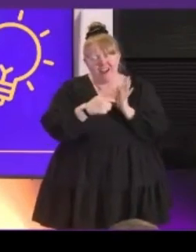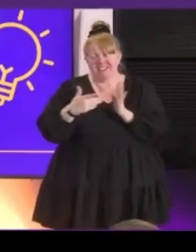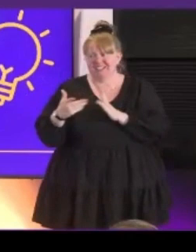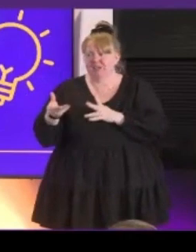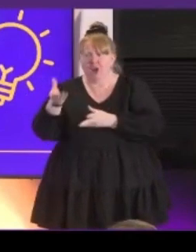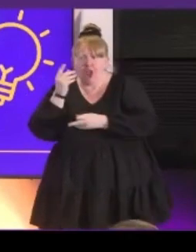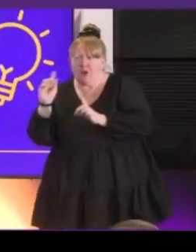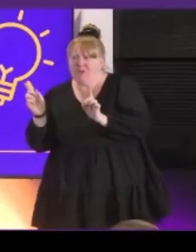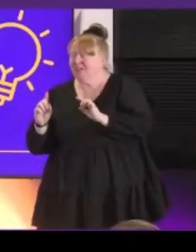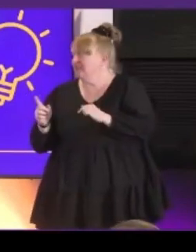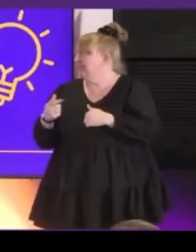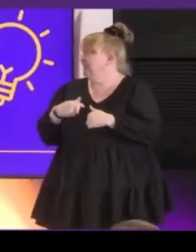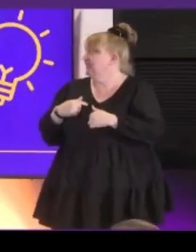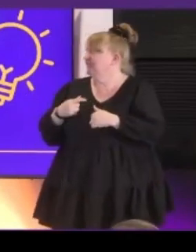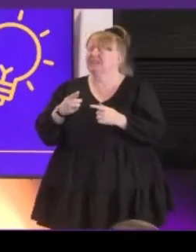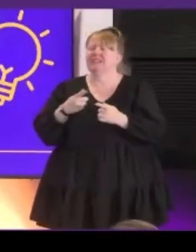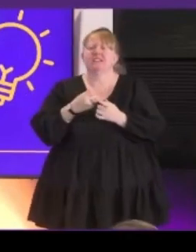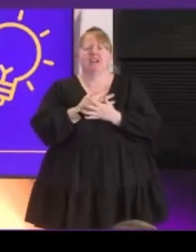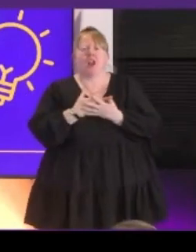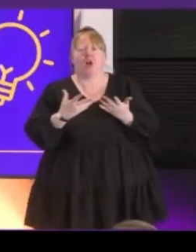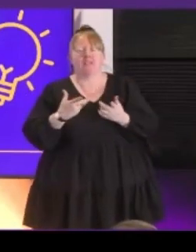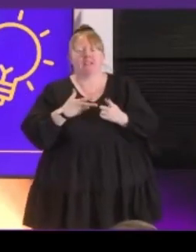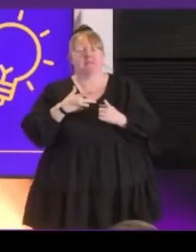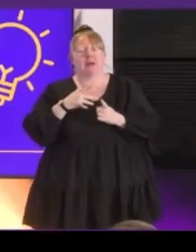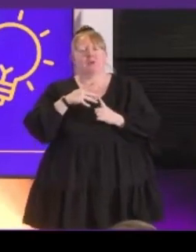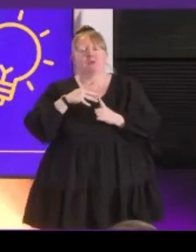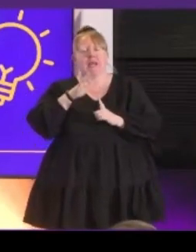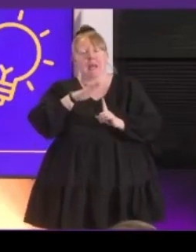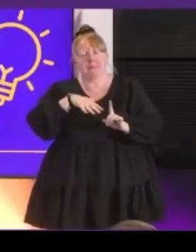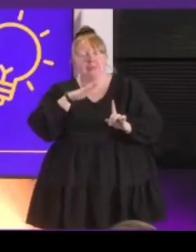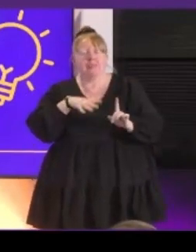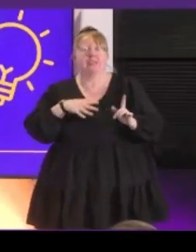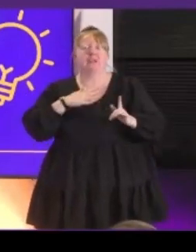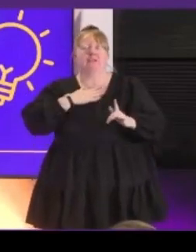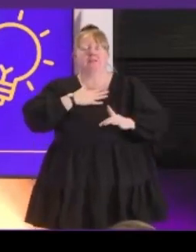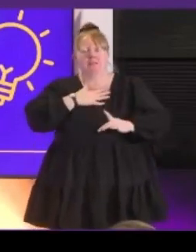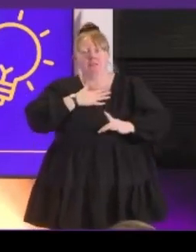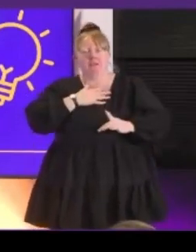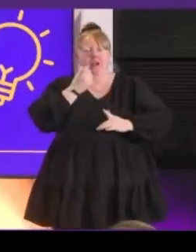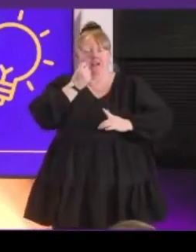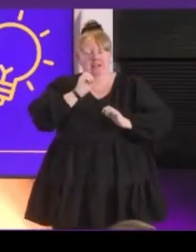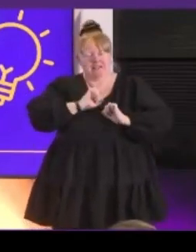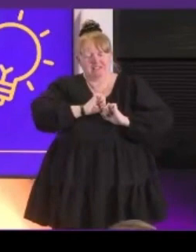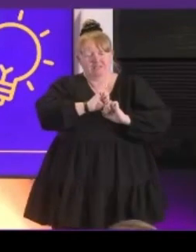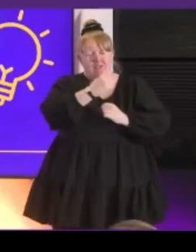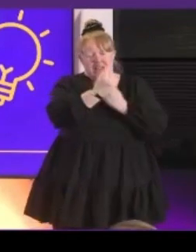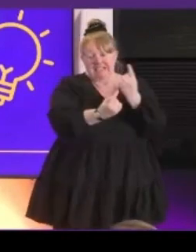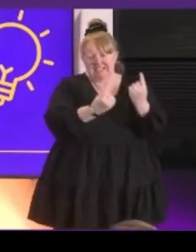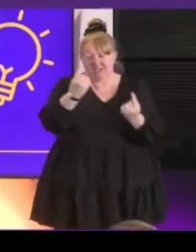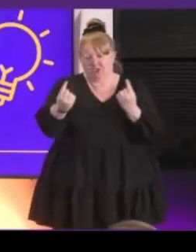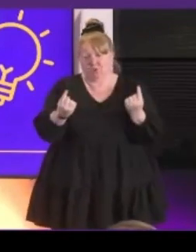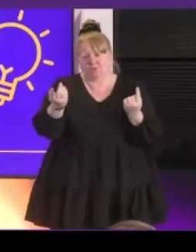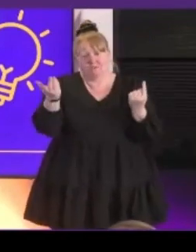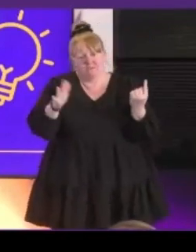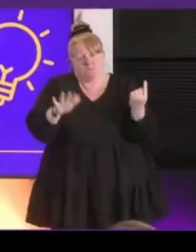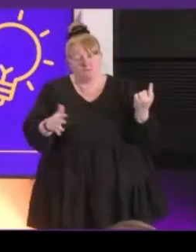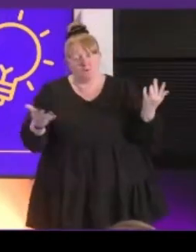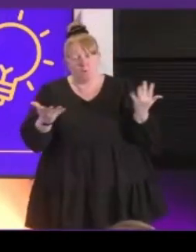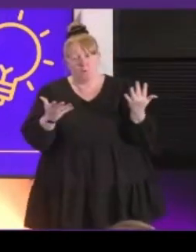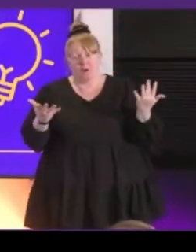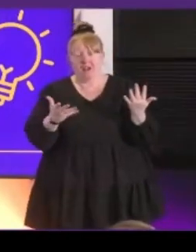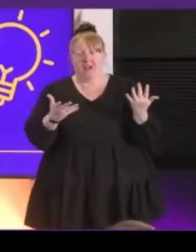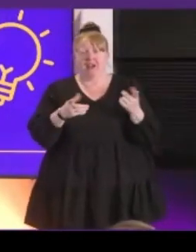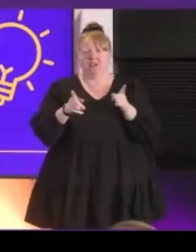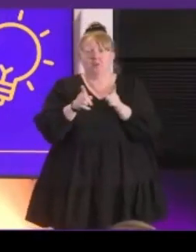mean, I think so much of this is about empathy. This is about understanding where individuals are coming from, thinking about the fabric that